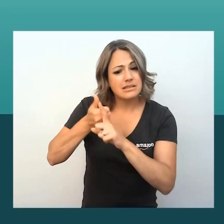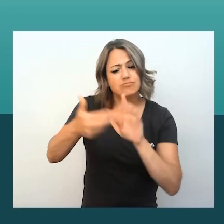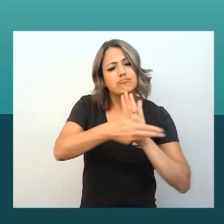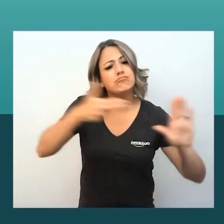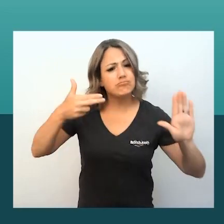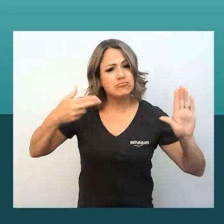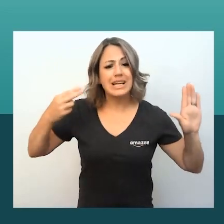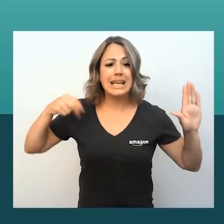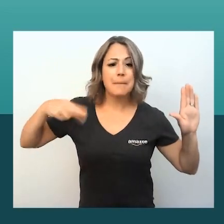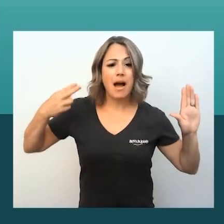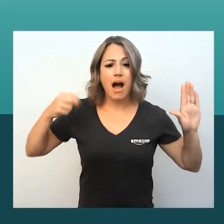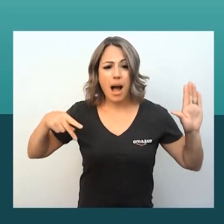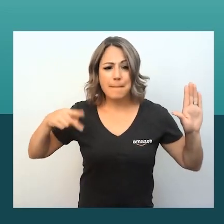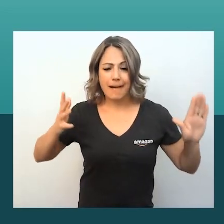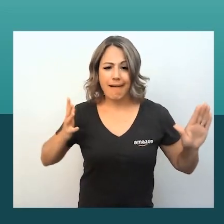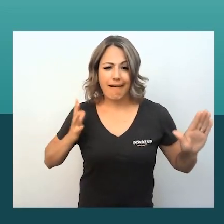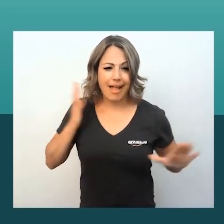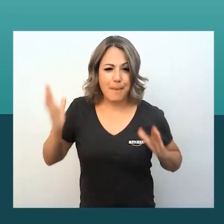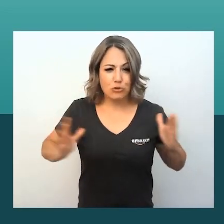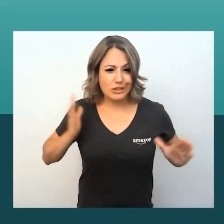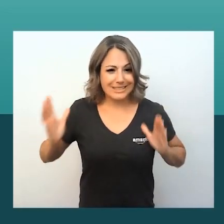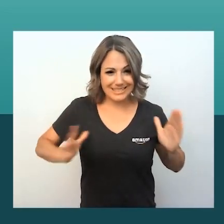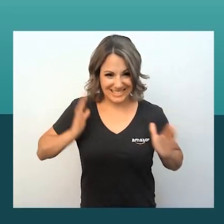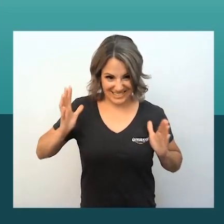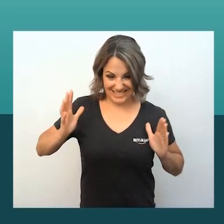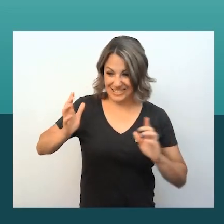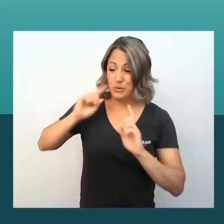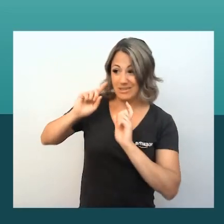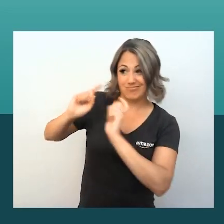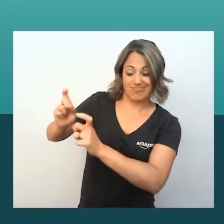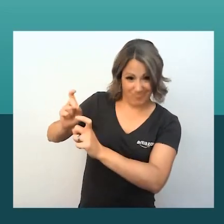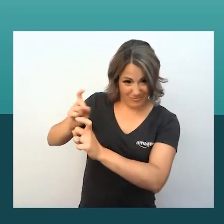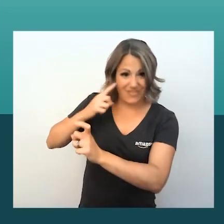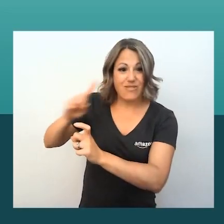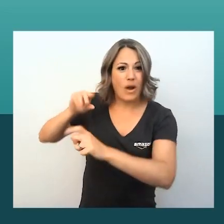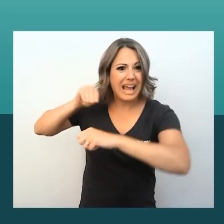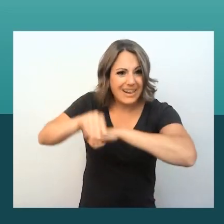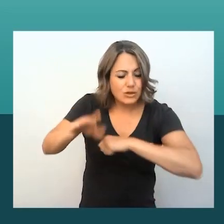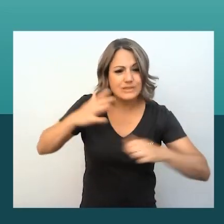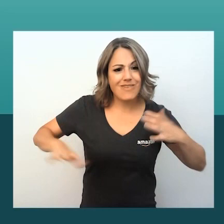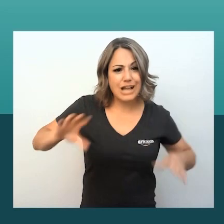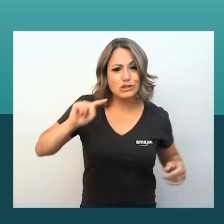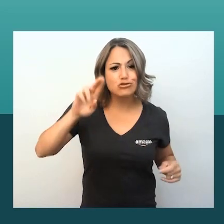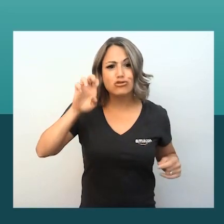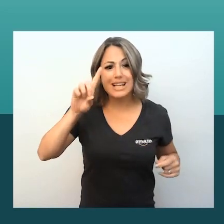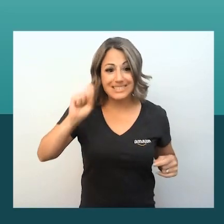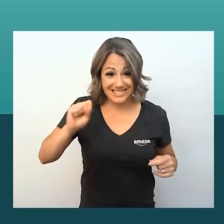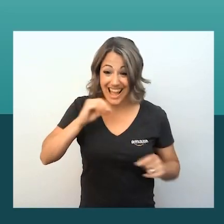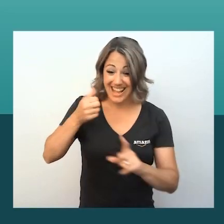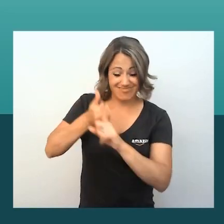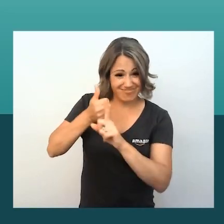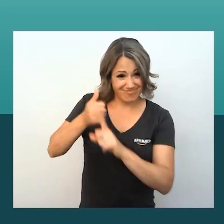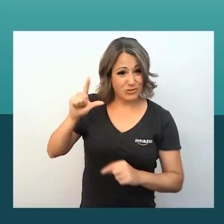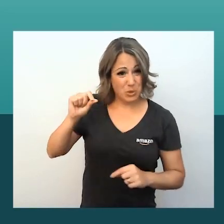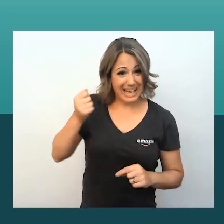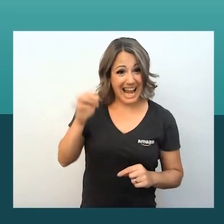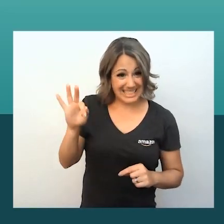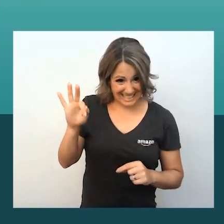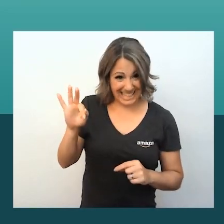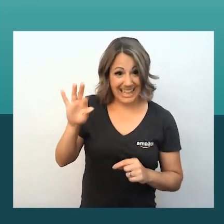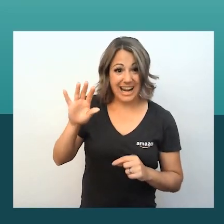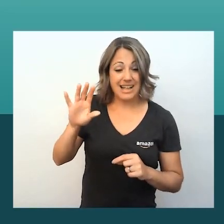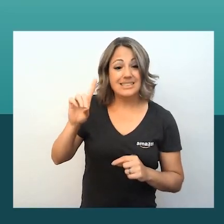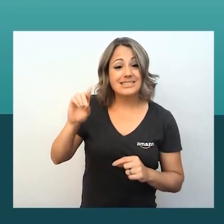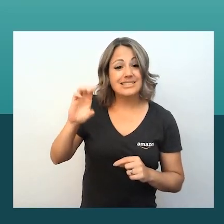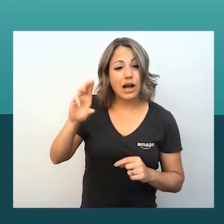and R&B artists since the 1990s. Most notably, Hilton's style, referred to as hip-hop glamorous, has been credited with